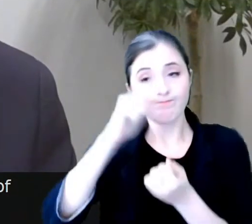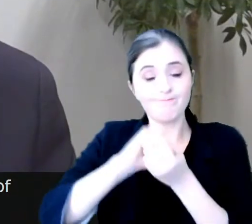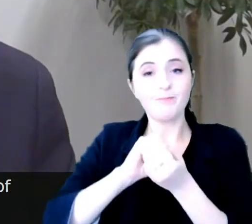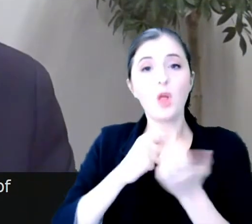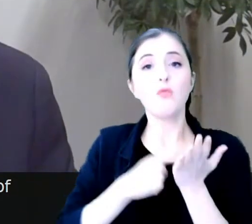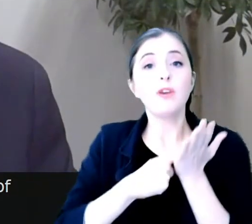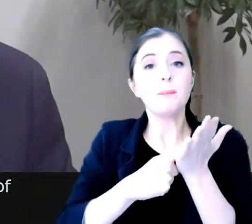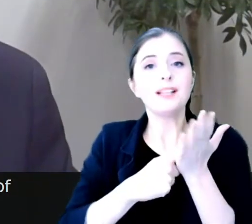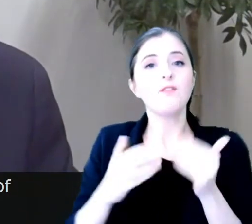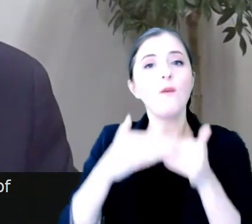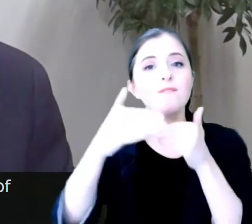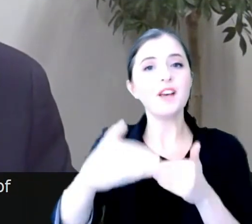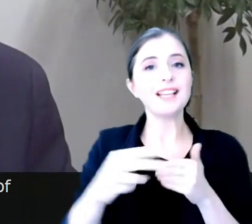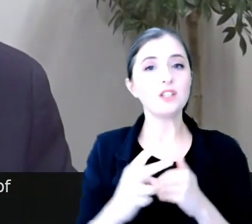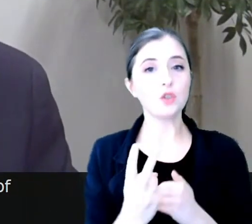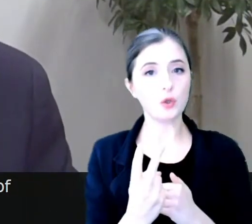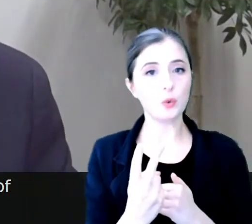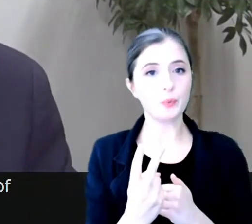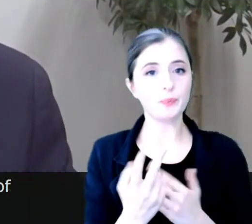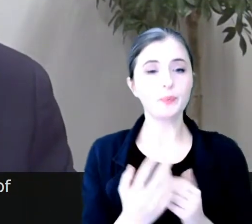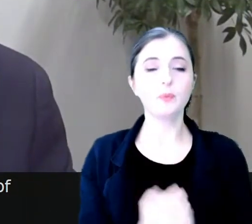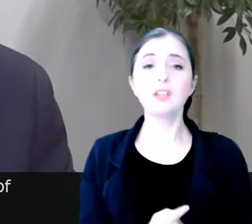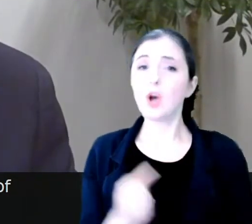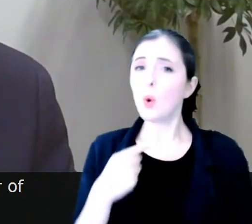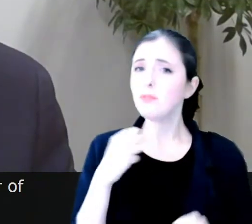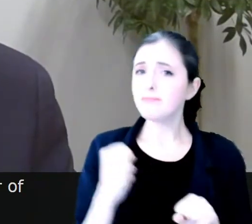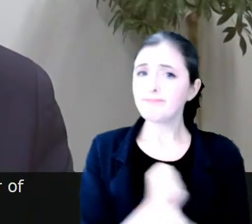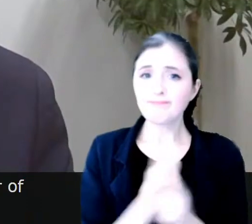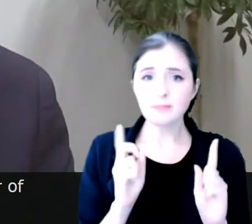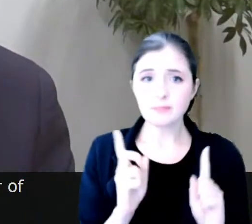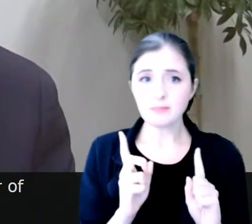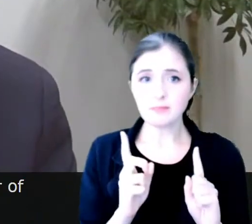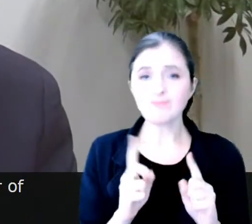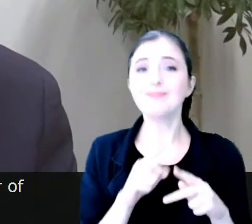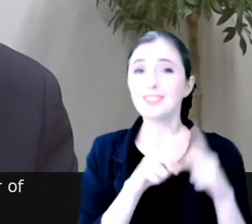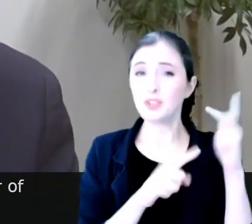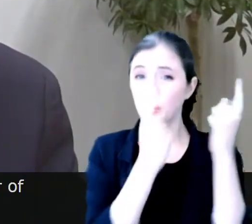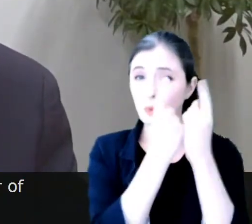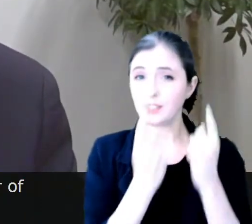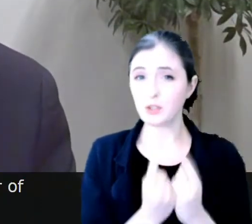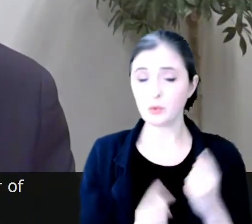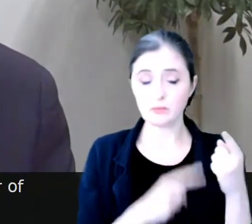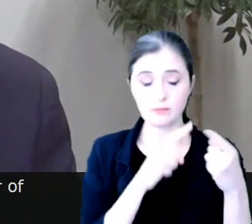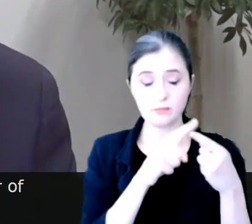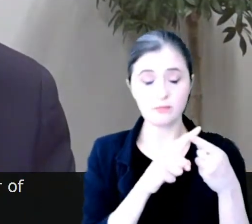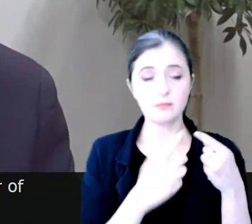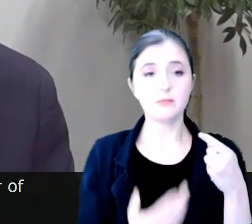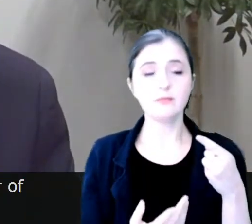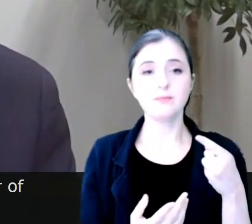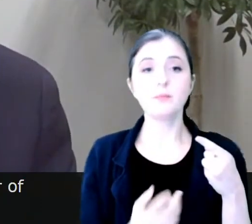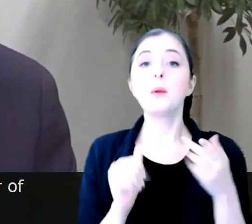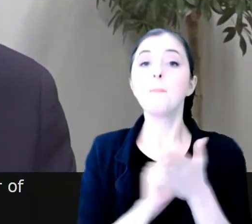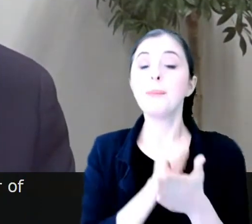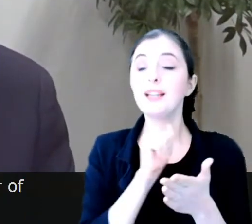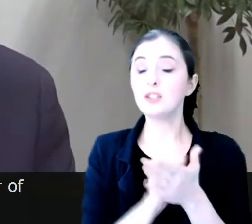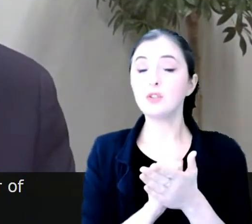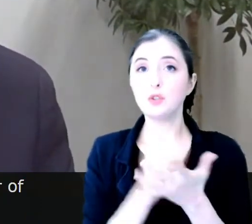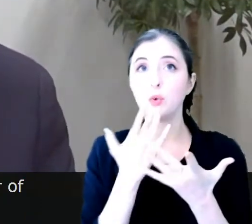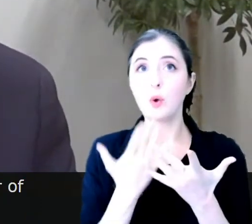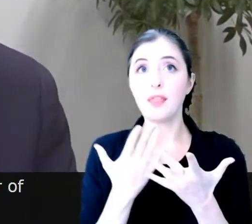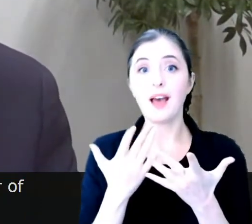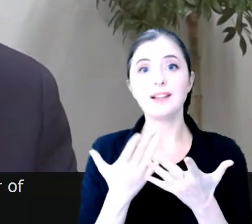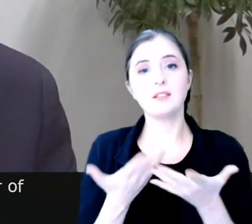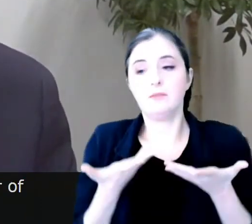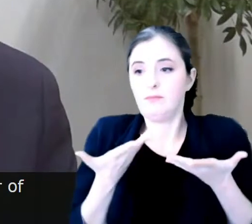Adrian, is a number of things in relation to tall buildings. There's two issues here. One is making sure that the buildings we currently have are